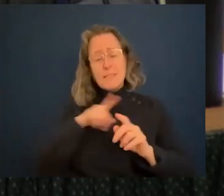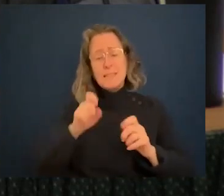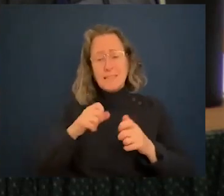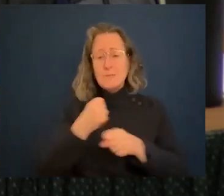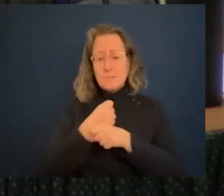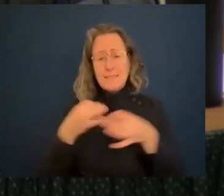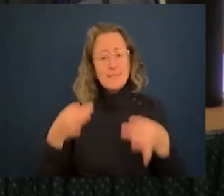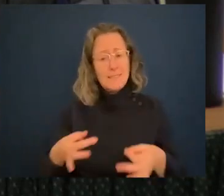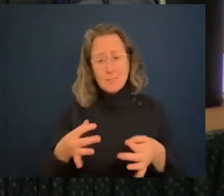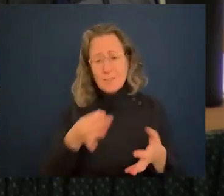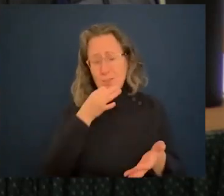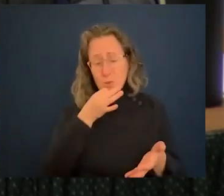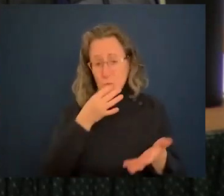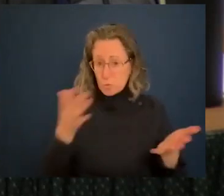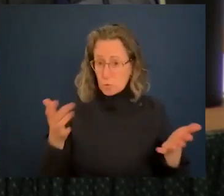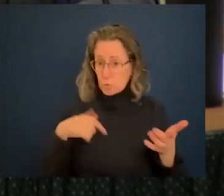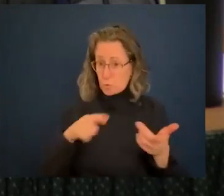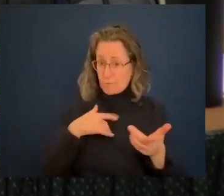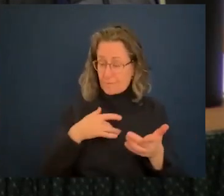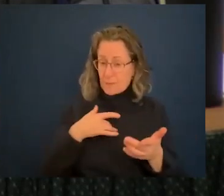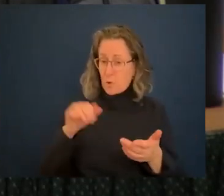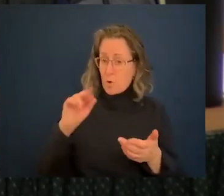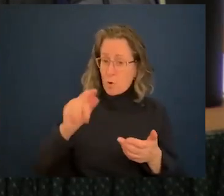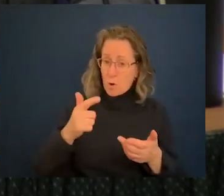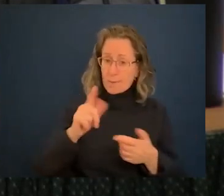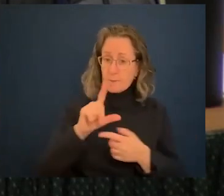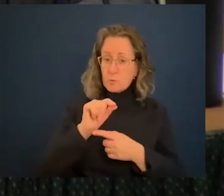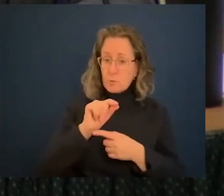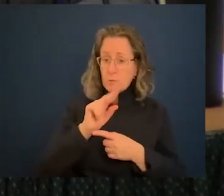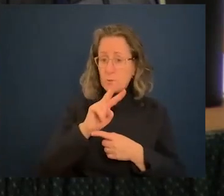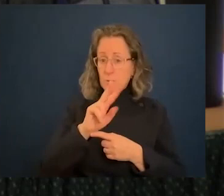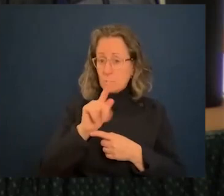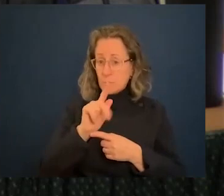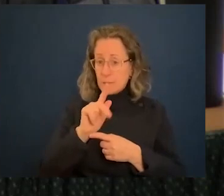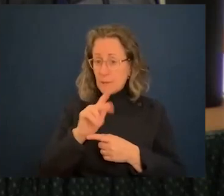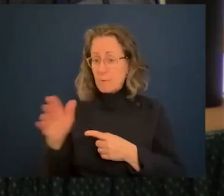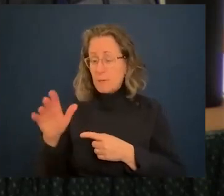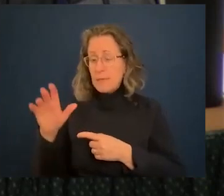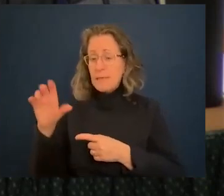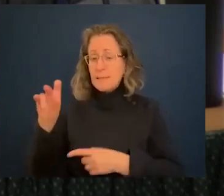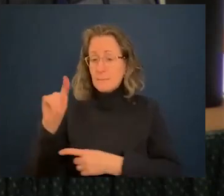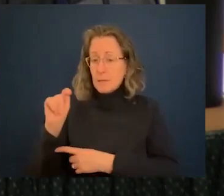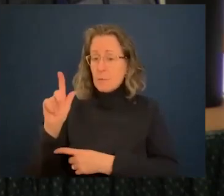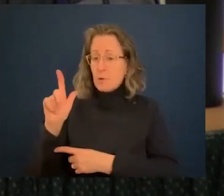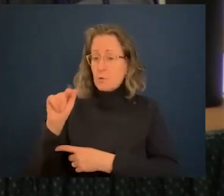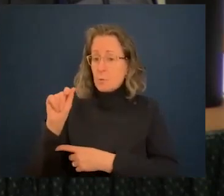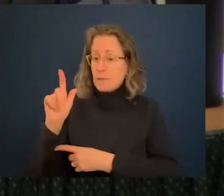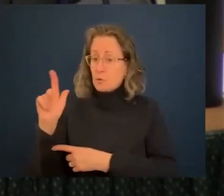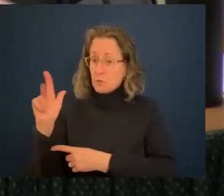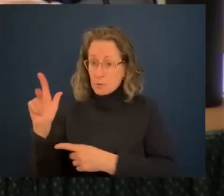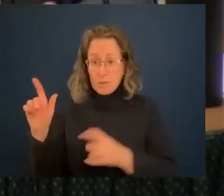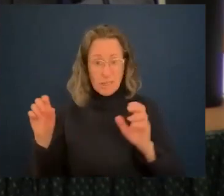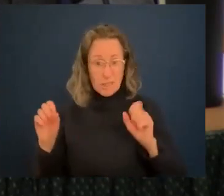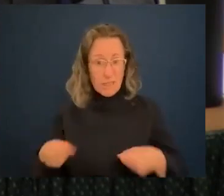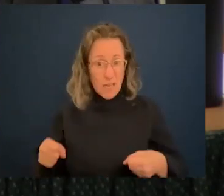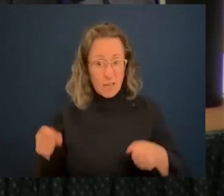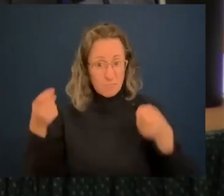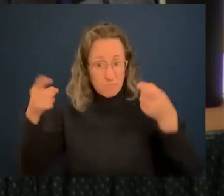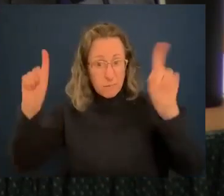proposed August 2023 and September 2023 deadlines that are proposed here are are achievable